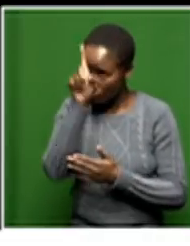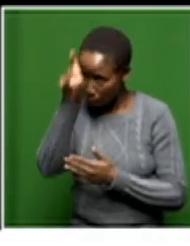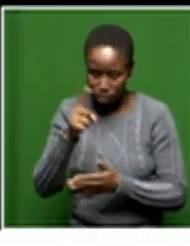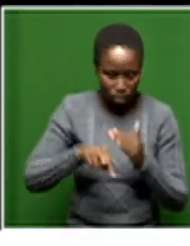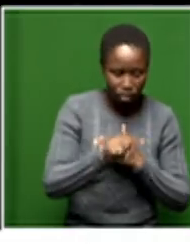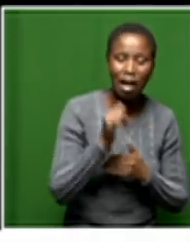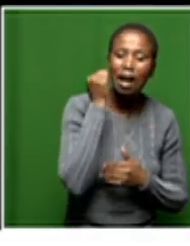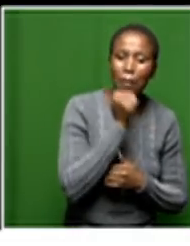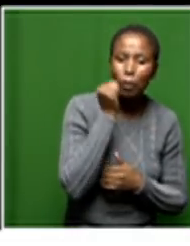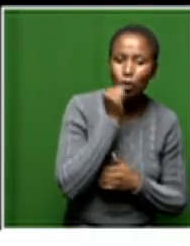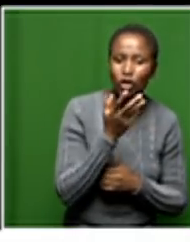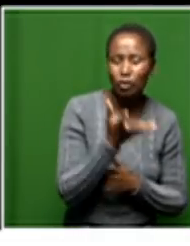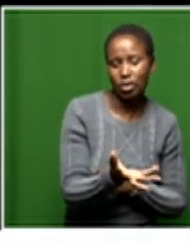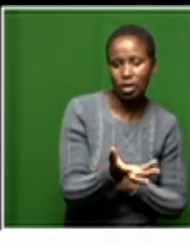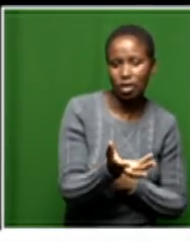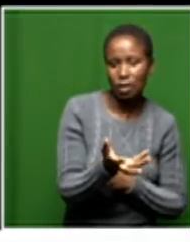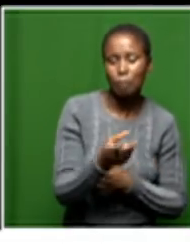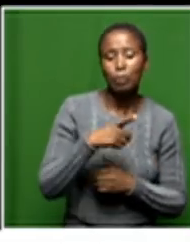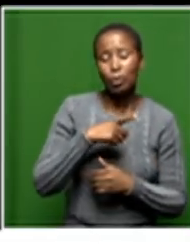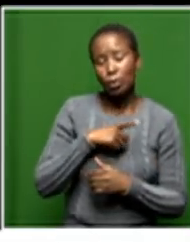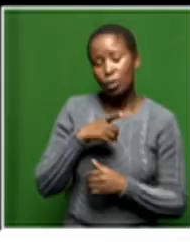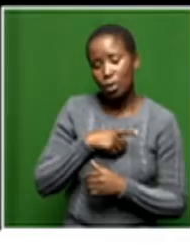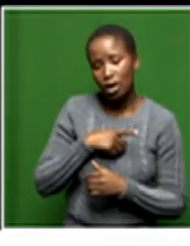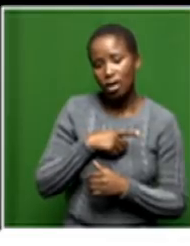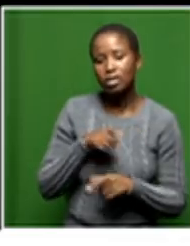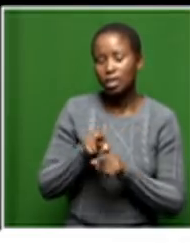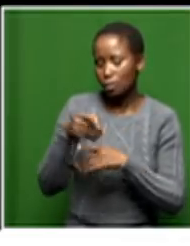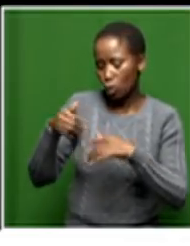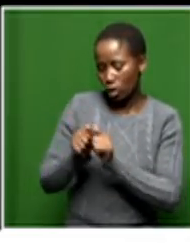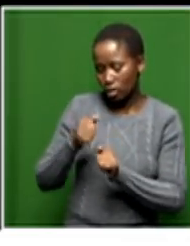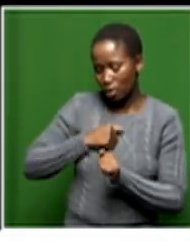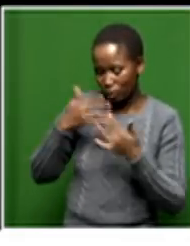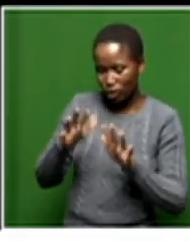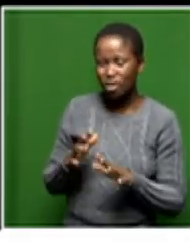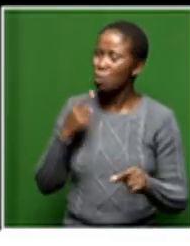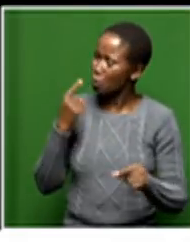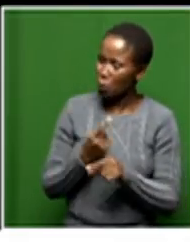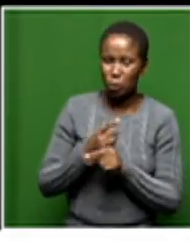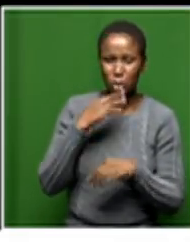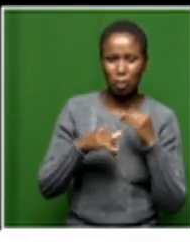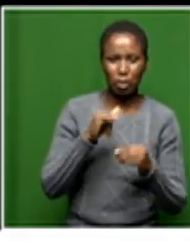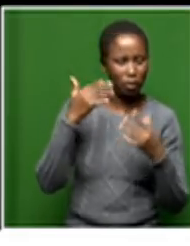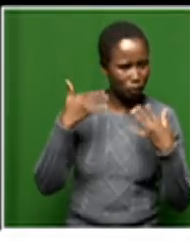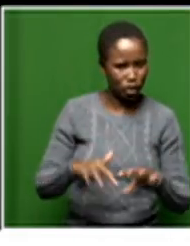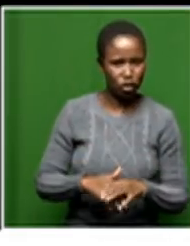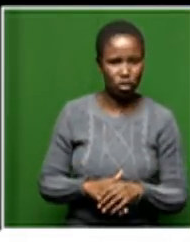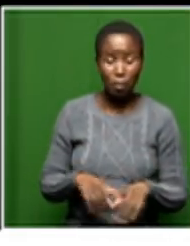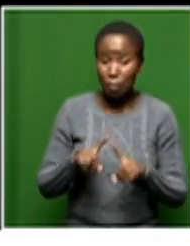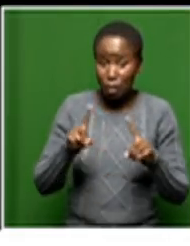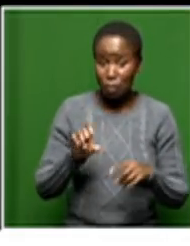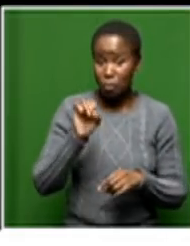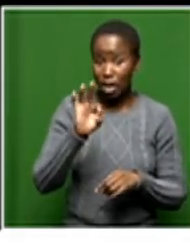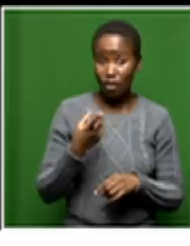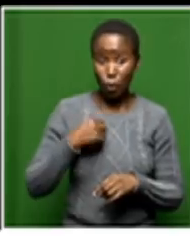she's saying, the issues of state case and the likes. Because we're, as my colleagues have said, we've been raising these things. But if you don't have